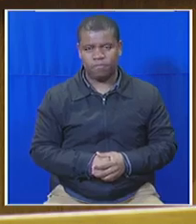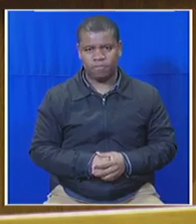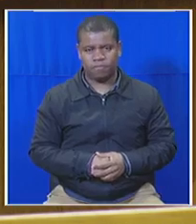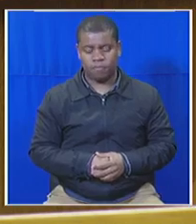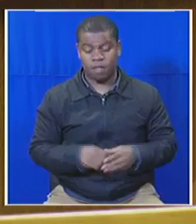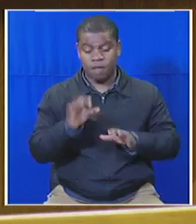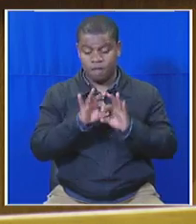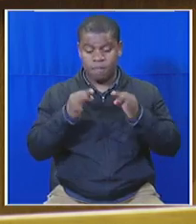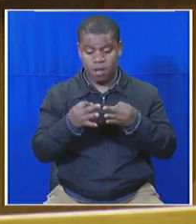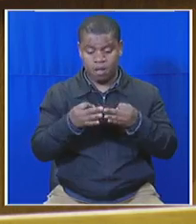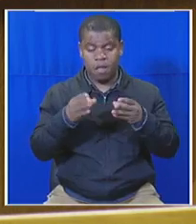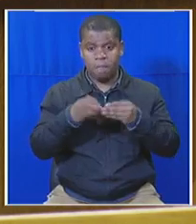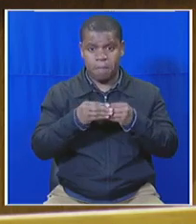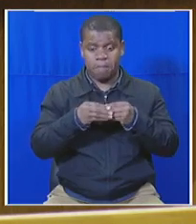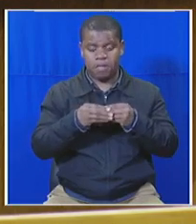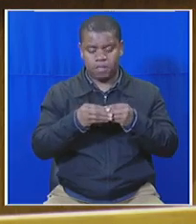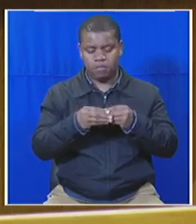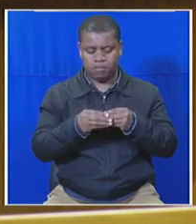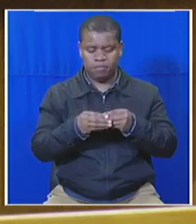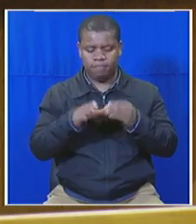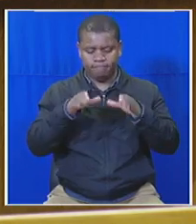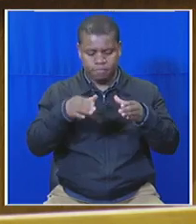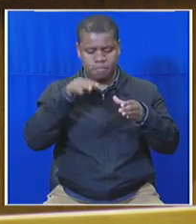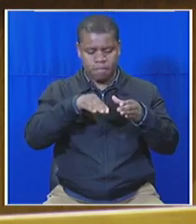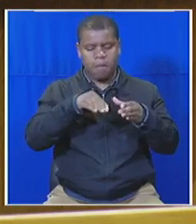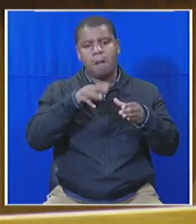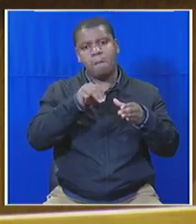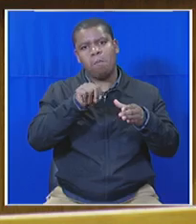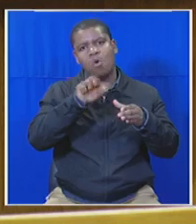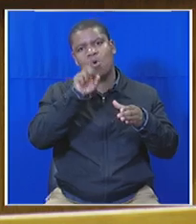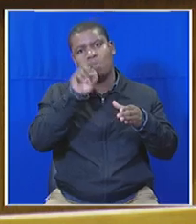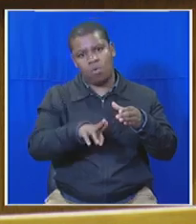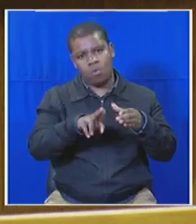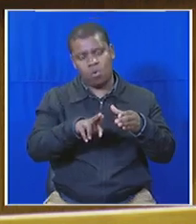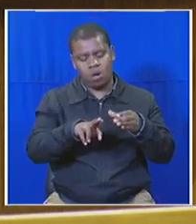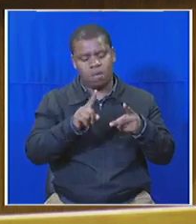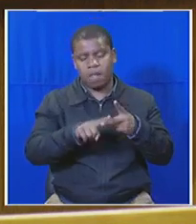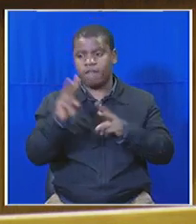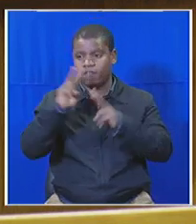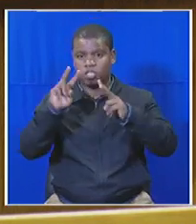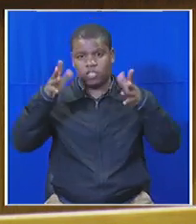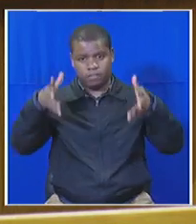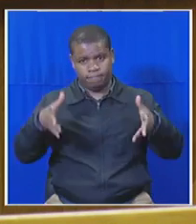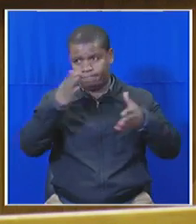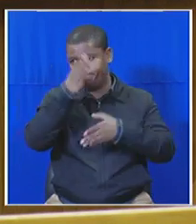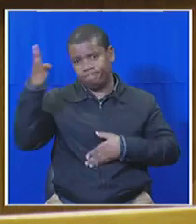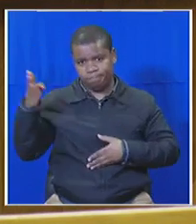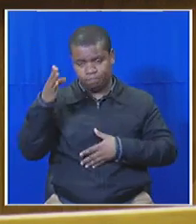family members of the Mobu family, and other guests.